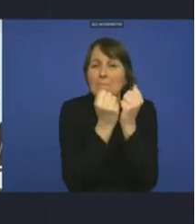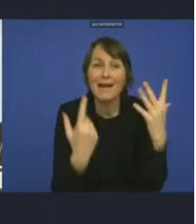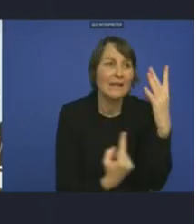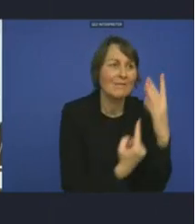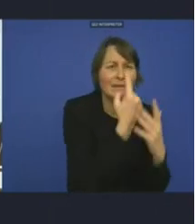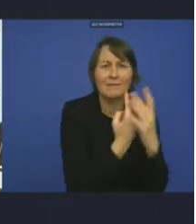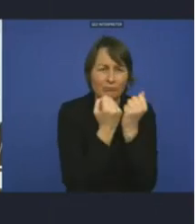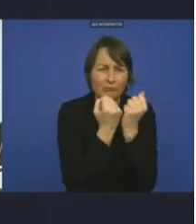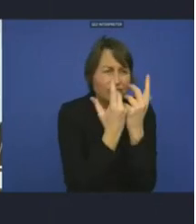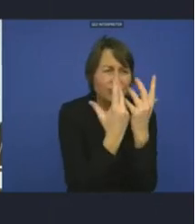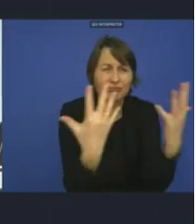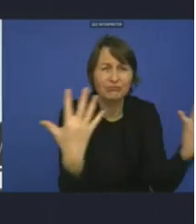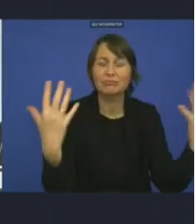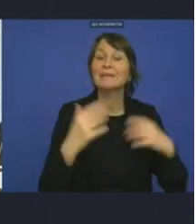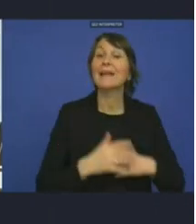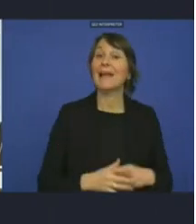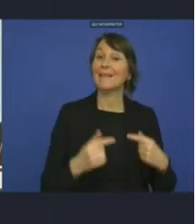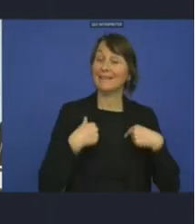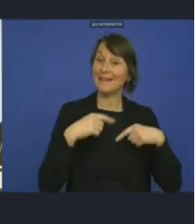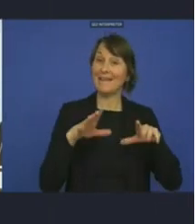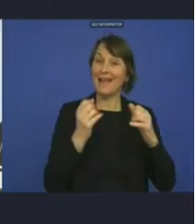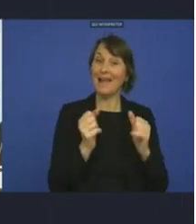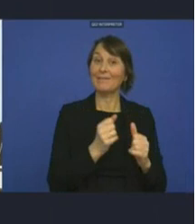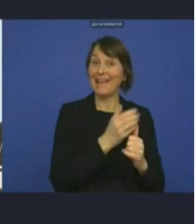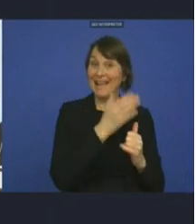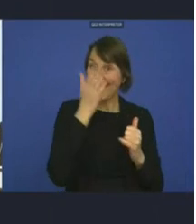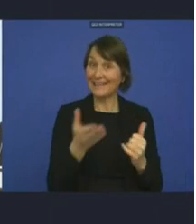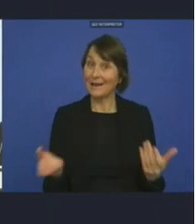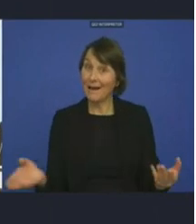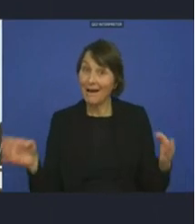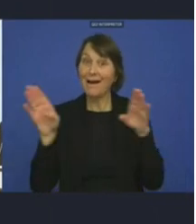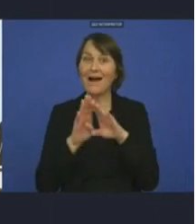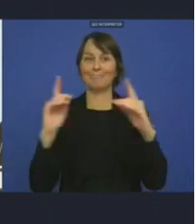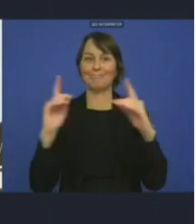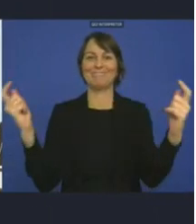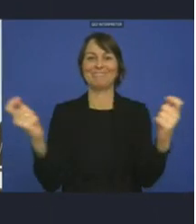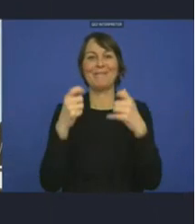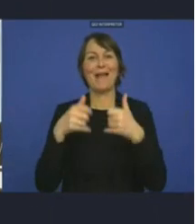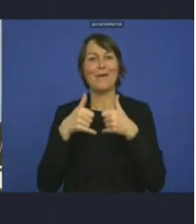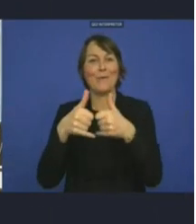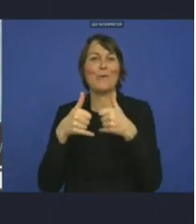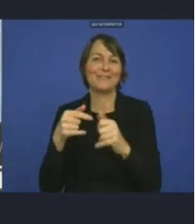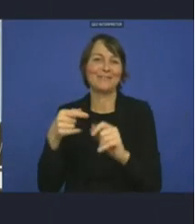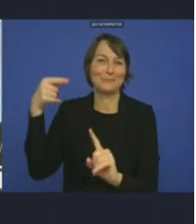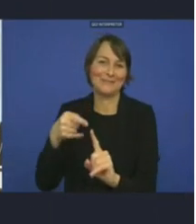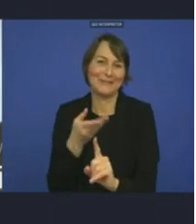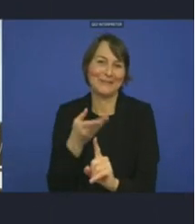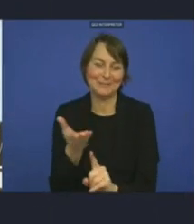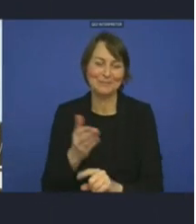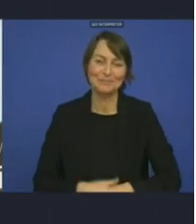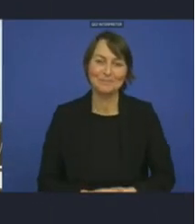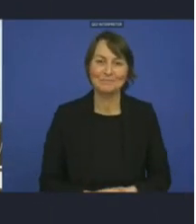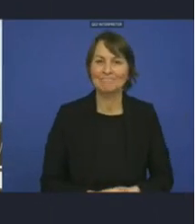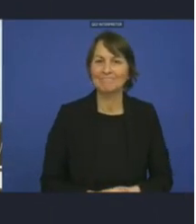the Be Active Awards that close. Now, as Commissioner Gabriel said, the